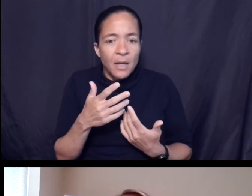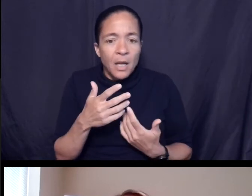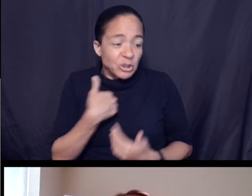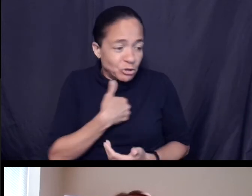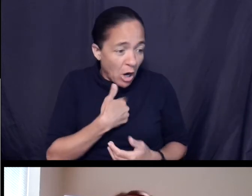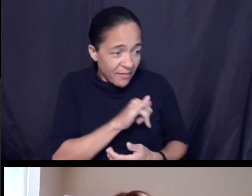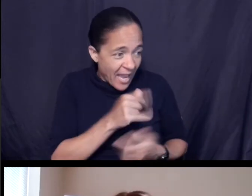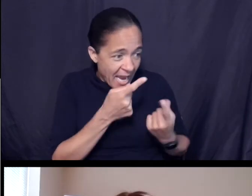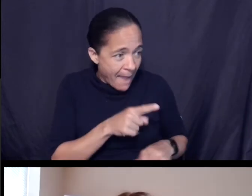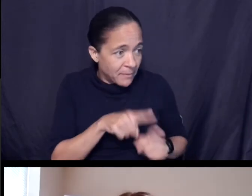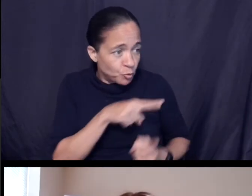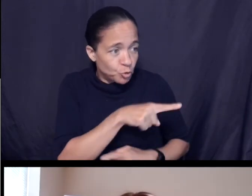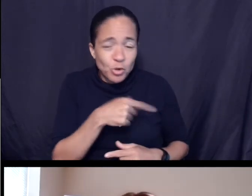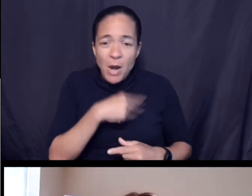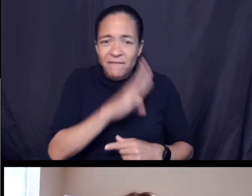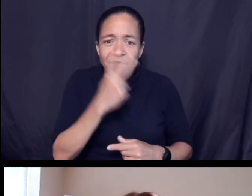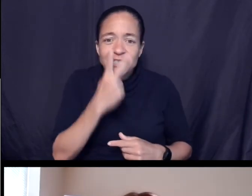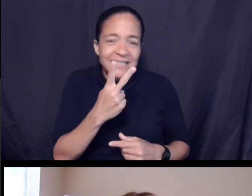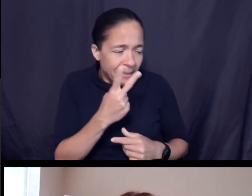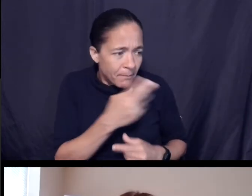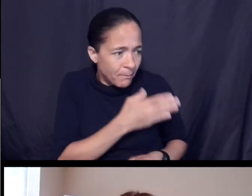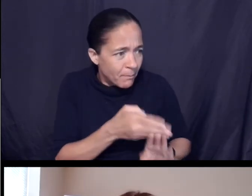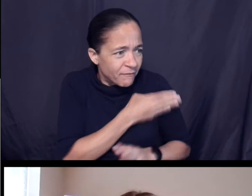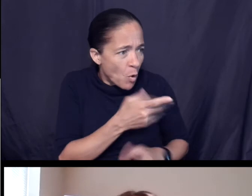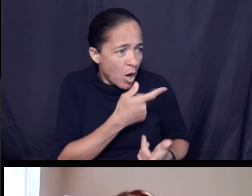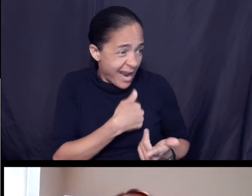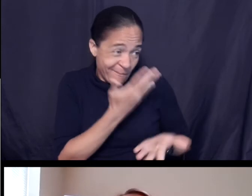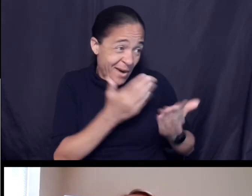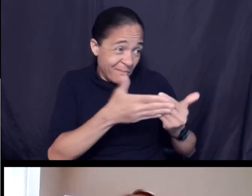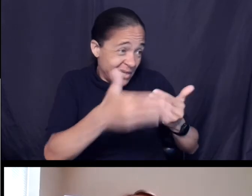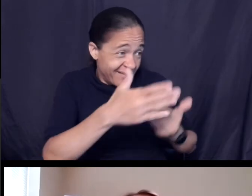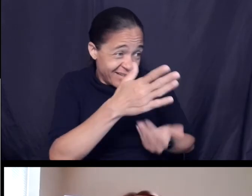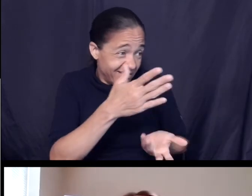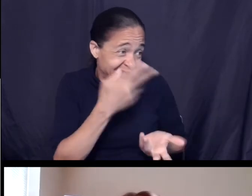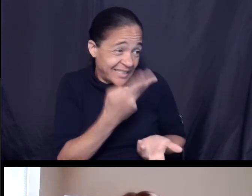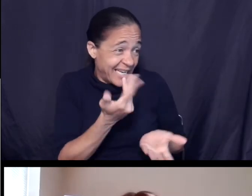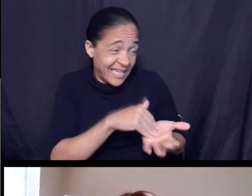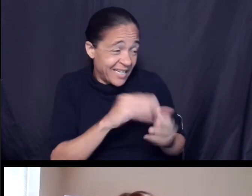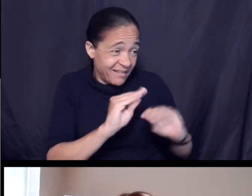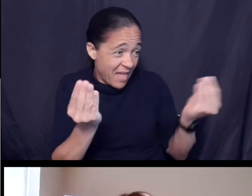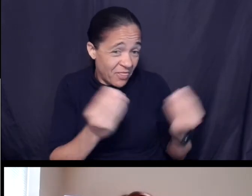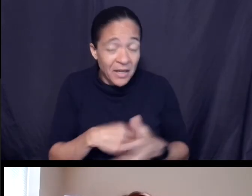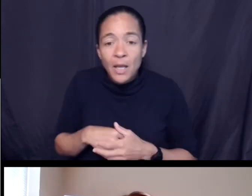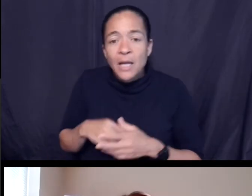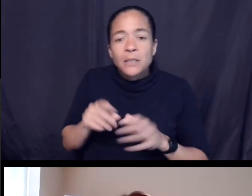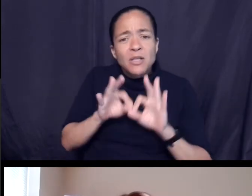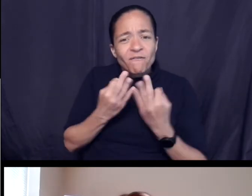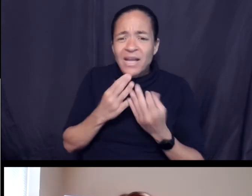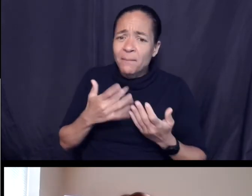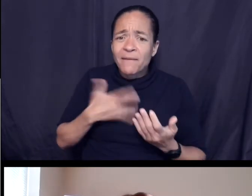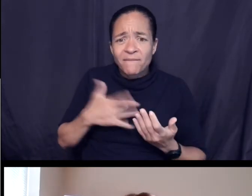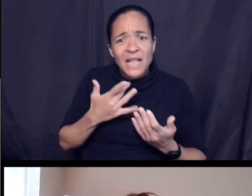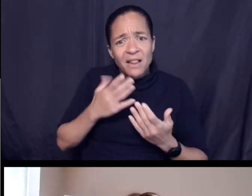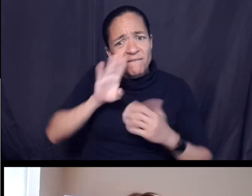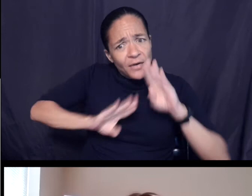you, but I've never seen it before, and I probably will never see it again. Families feel really let down by this. They are